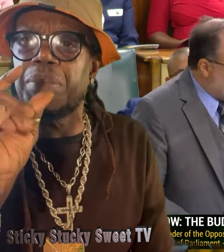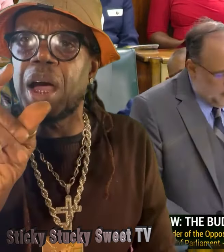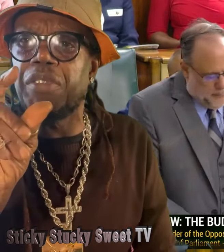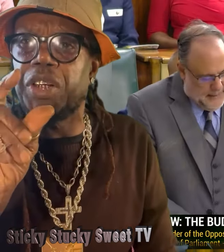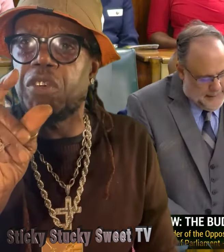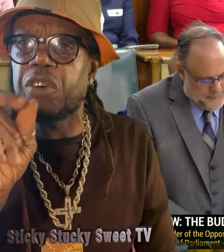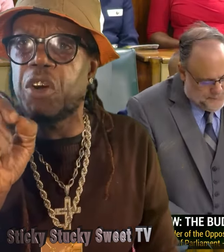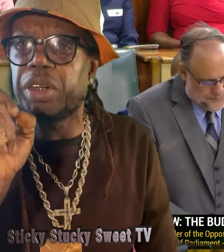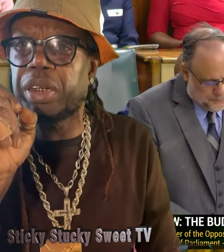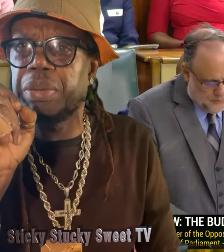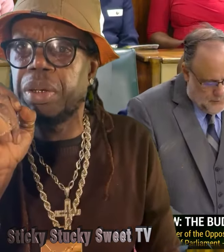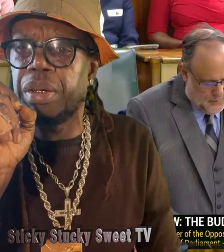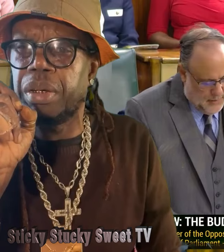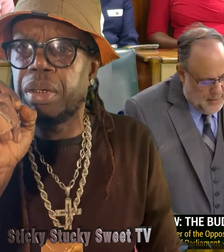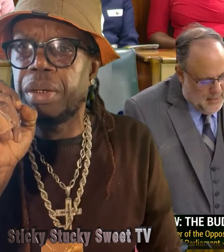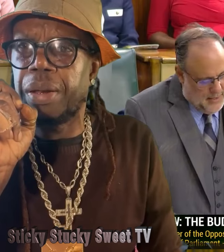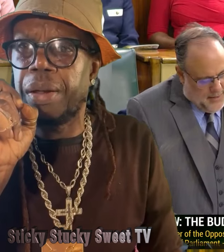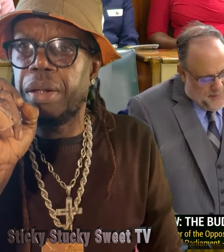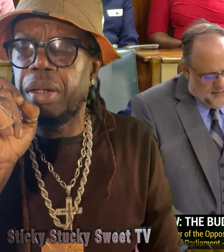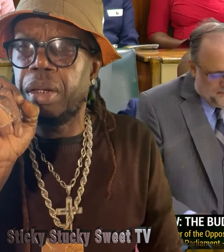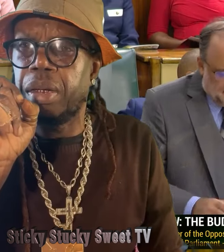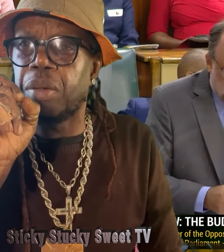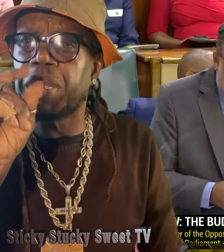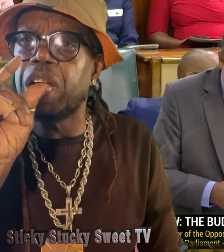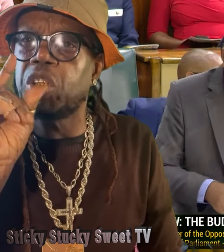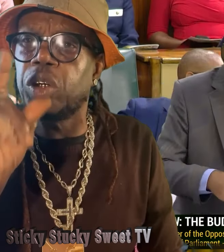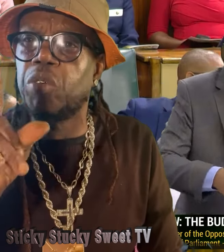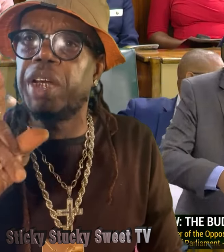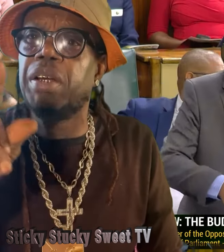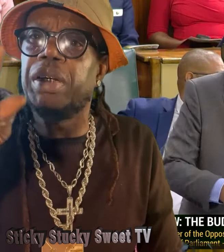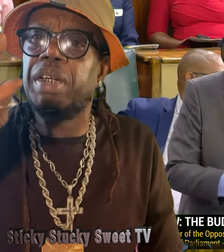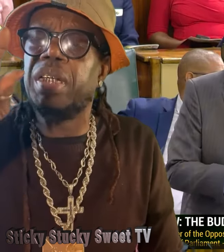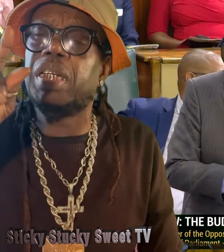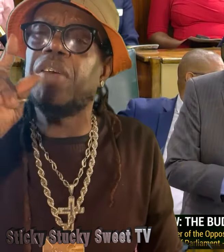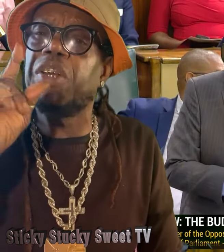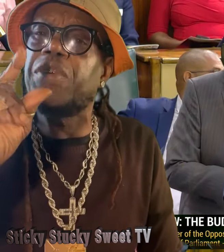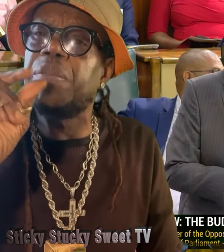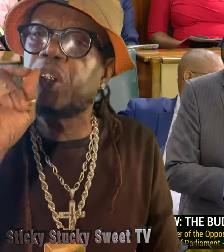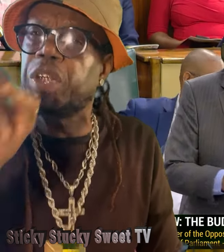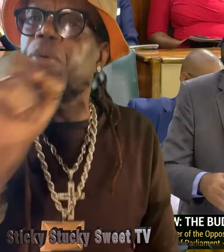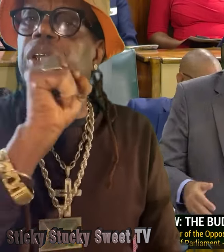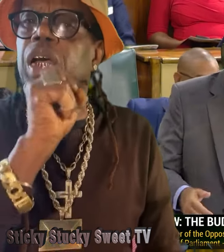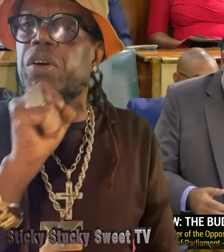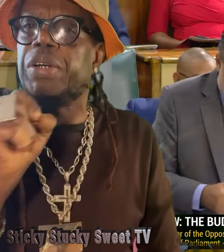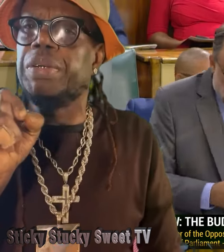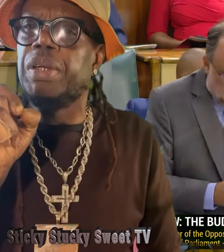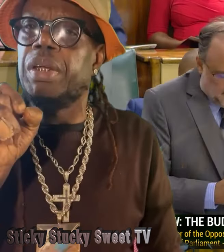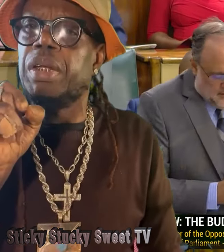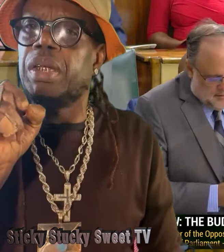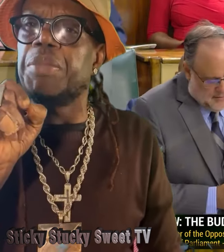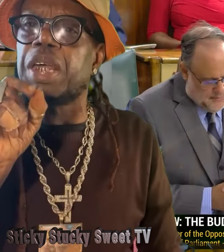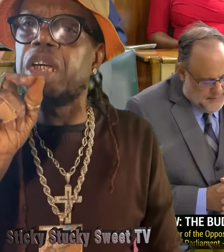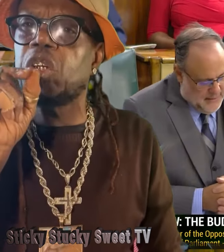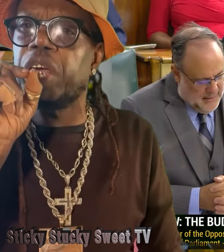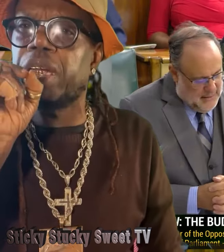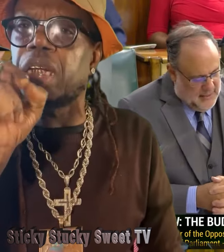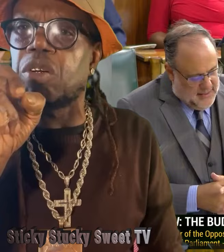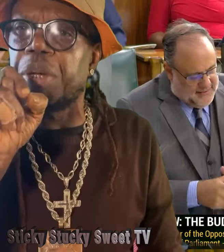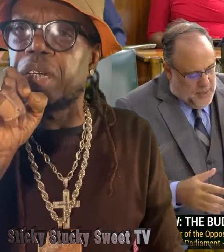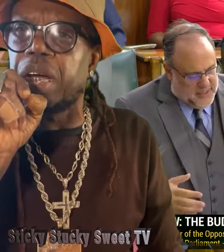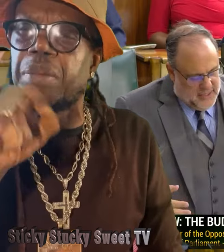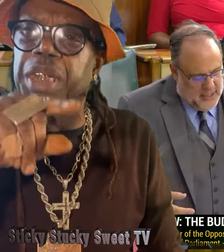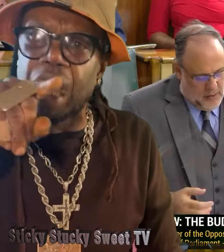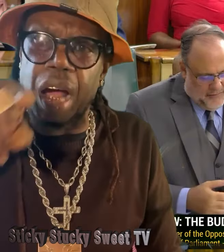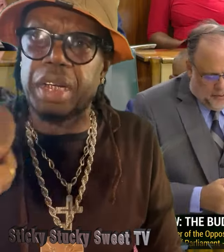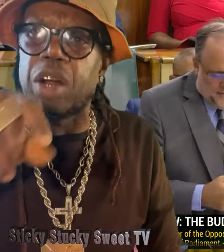is a small video first. So I can show you, well, then this is a video from 3 months ago. So I can show you exactly